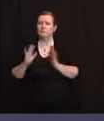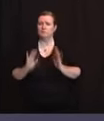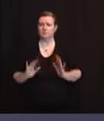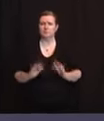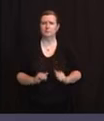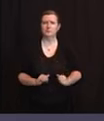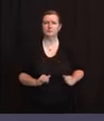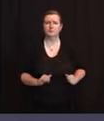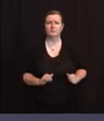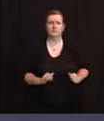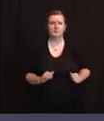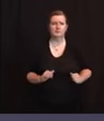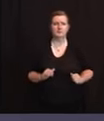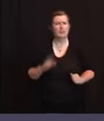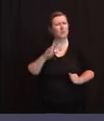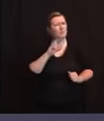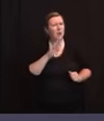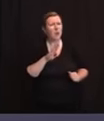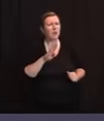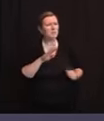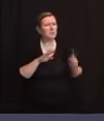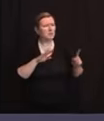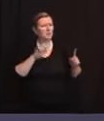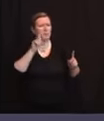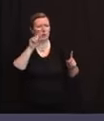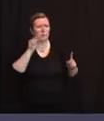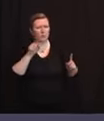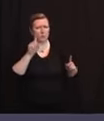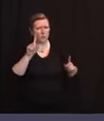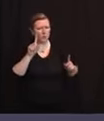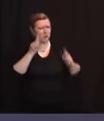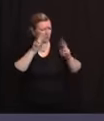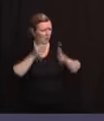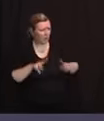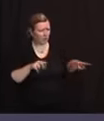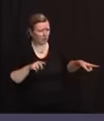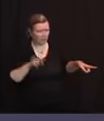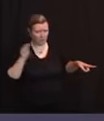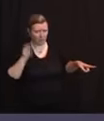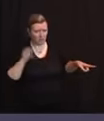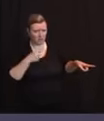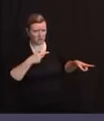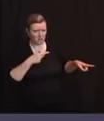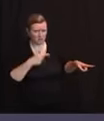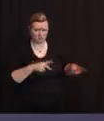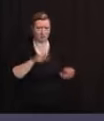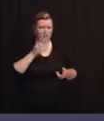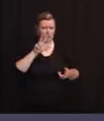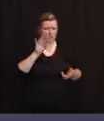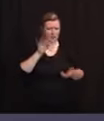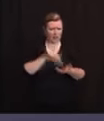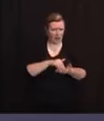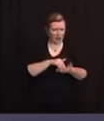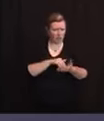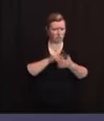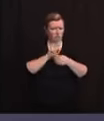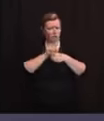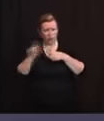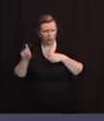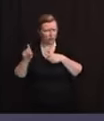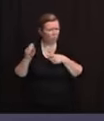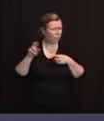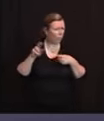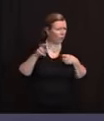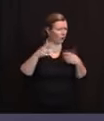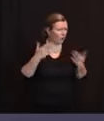got 1.1 filed. How many are still waiting? Of the 139,000 processed last week, how many had a live interaction versus electronic, and taxes